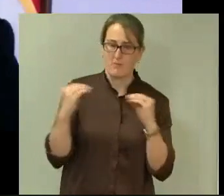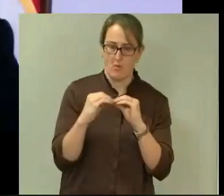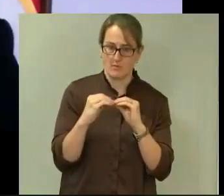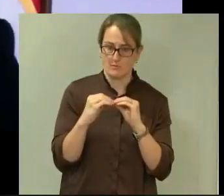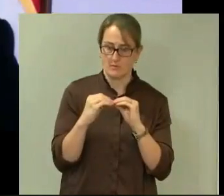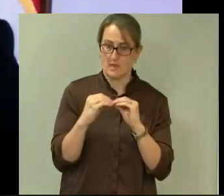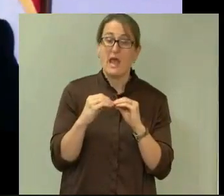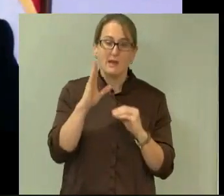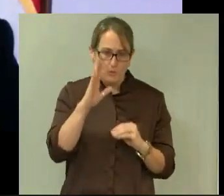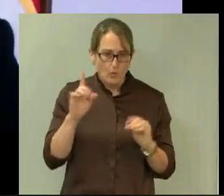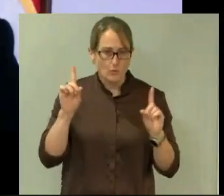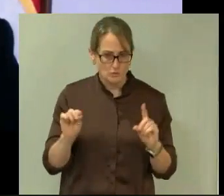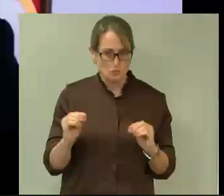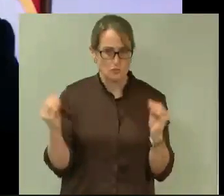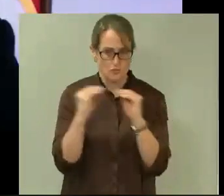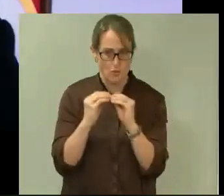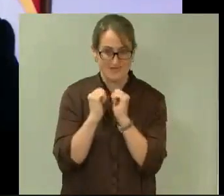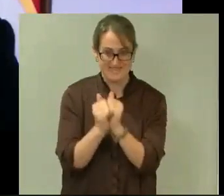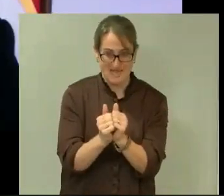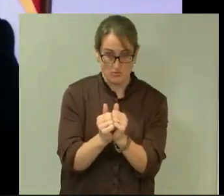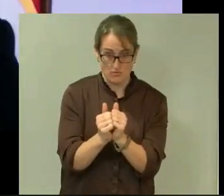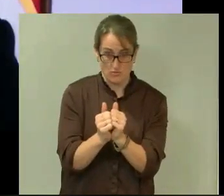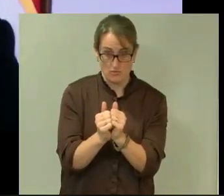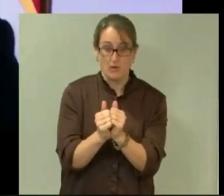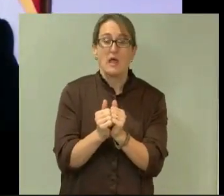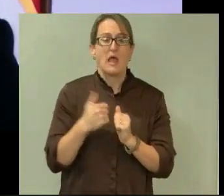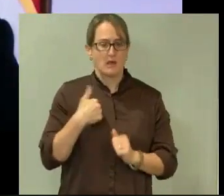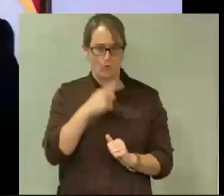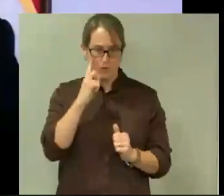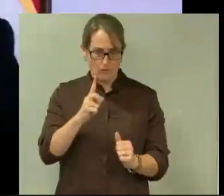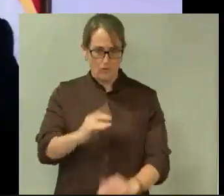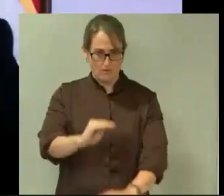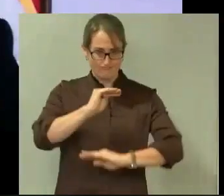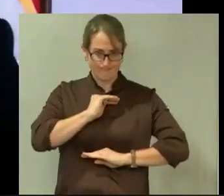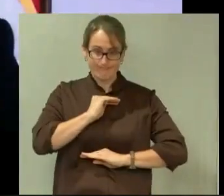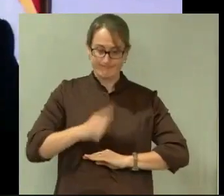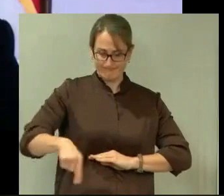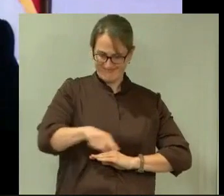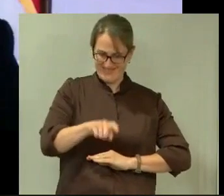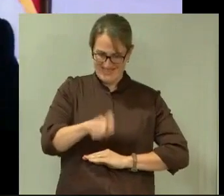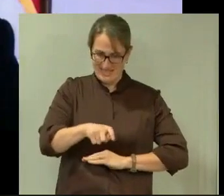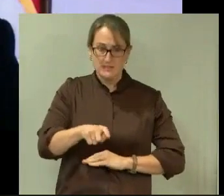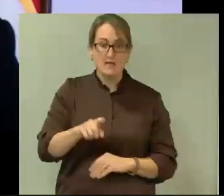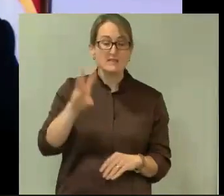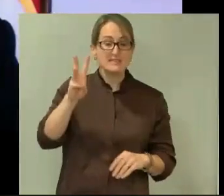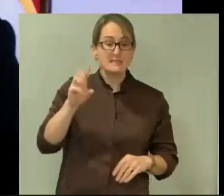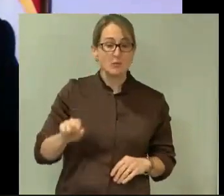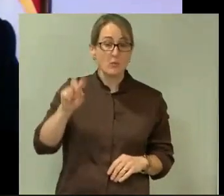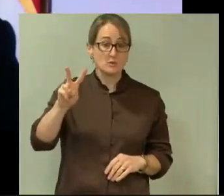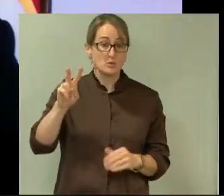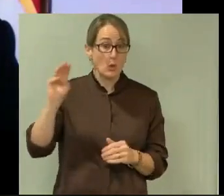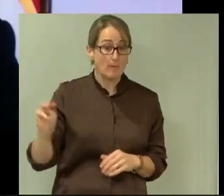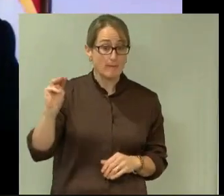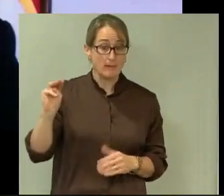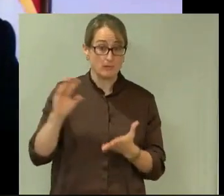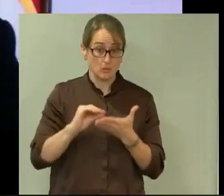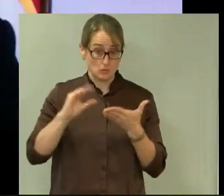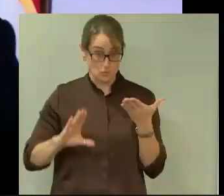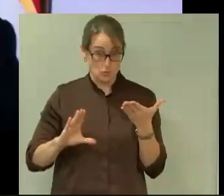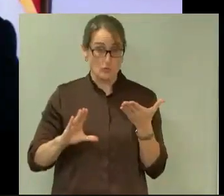we are stronger together. And together we will serve the needs of our 6.2 million students and those who serve them in